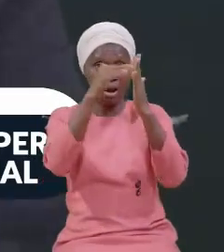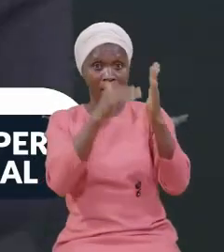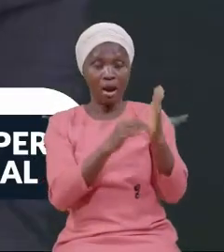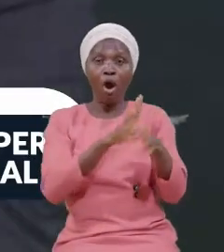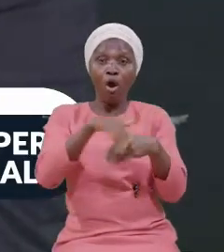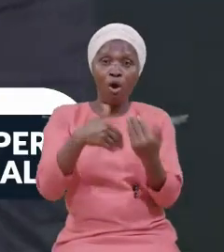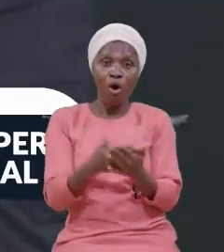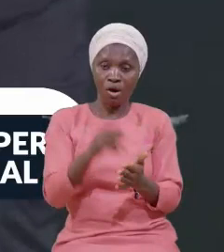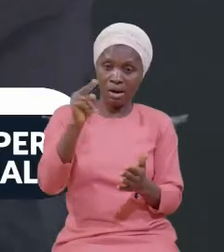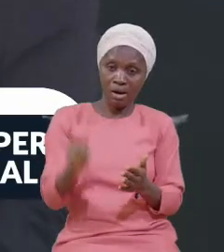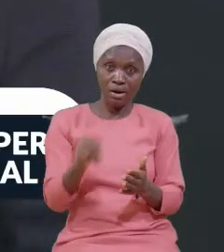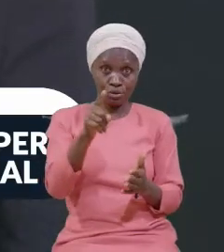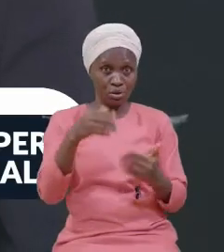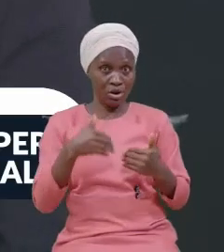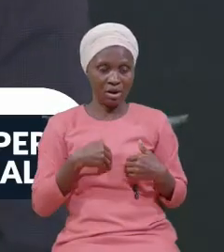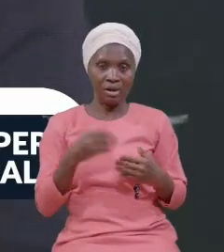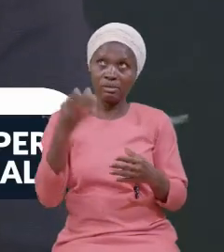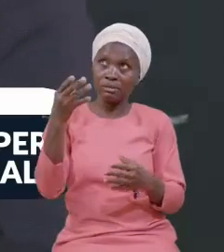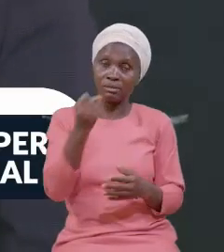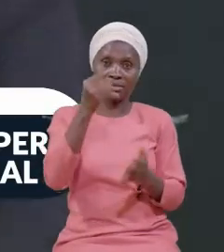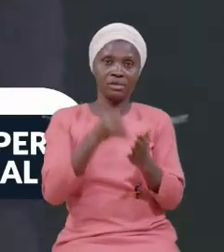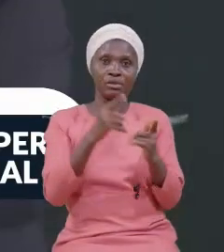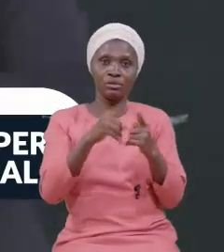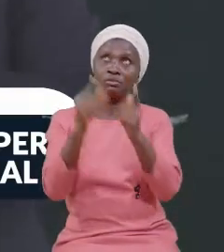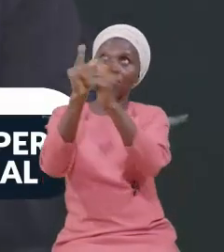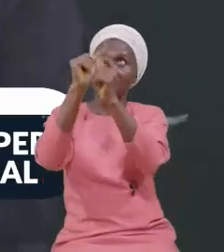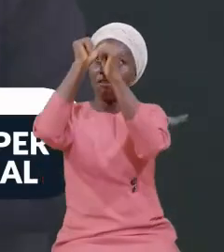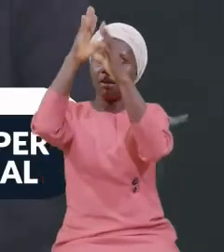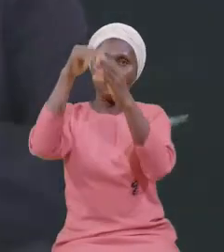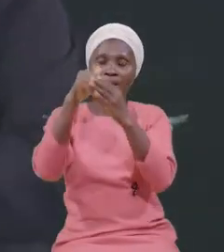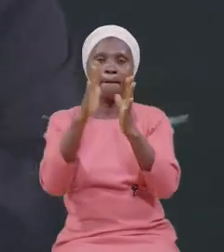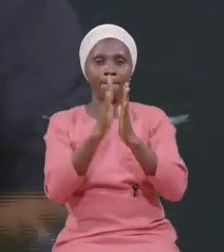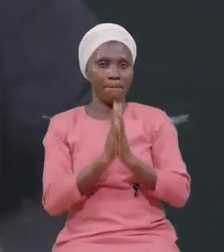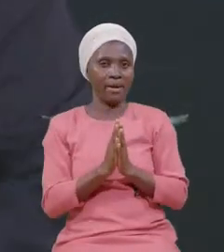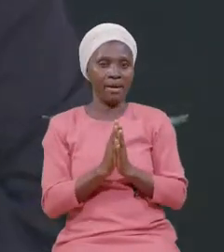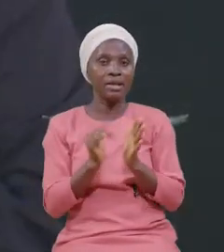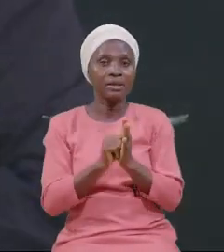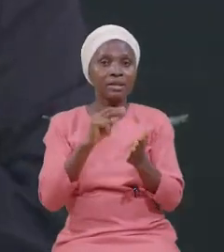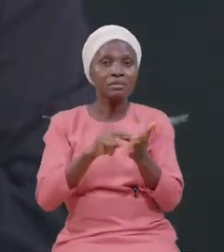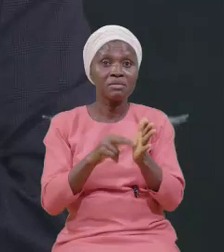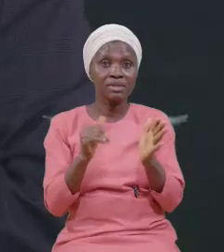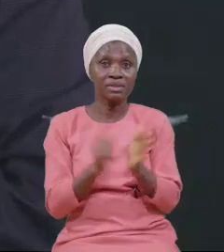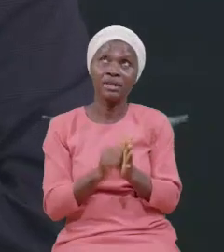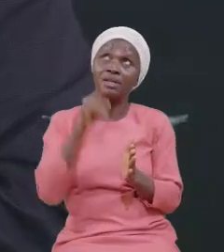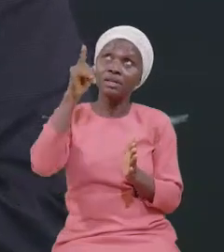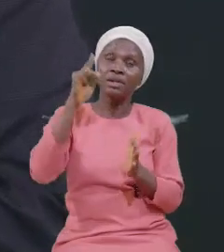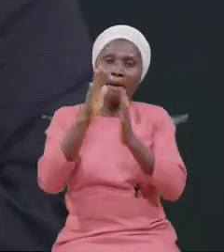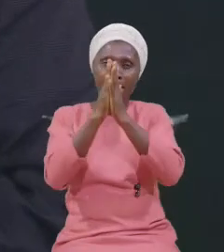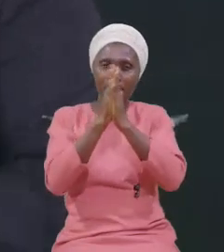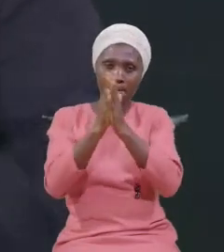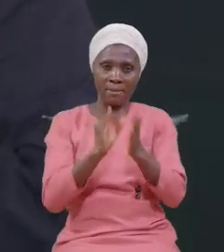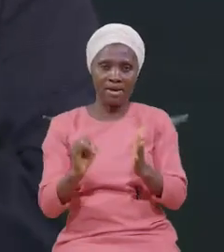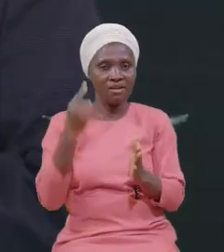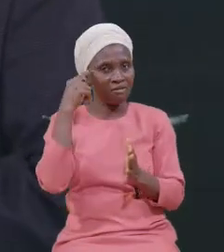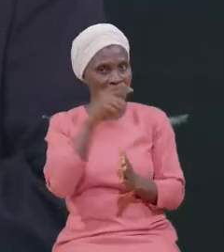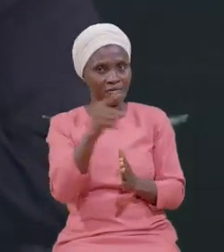It takes it to the Father in prayer. That means he's interceding. He's also helping.